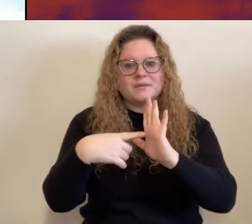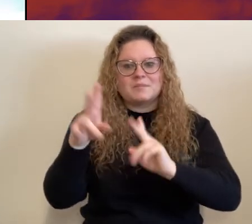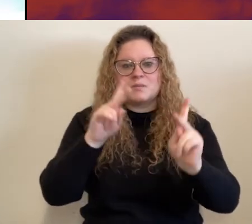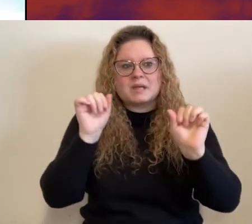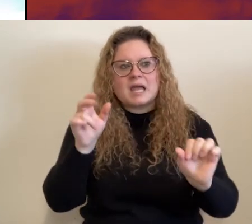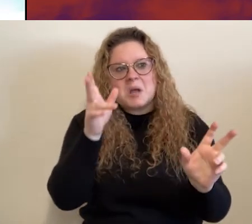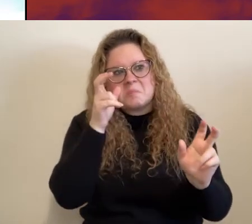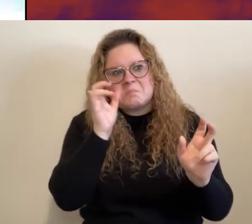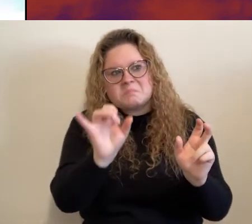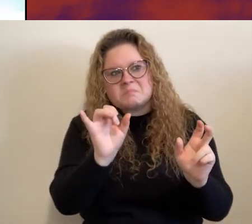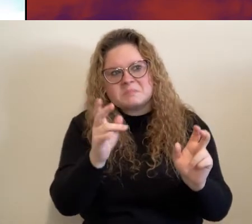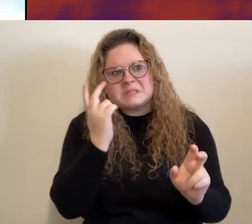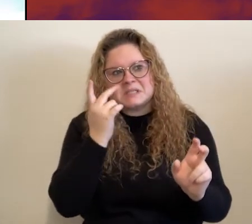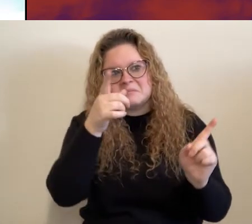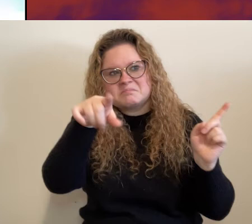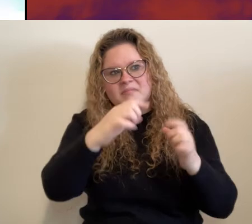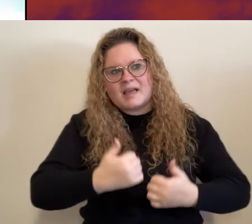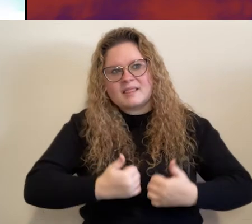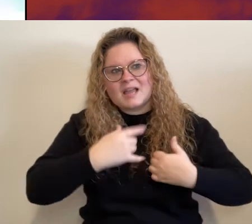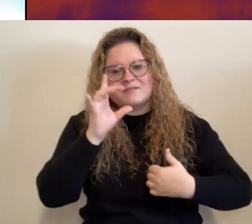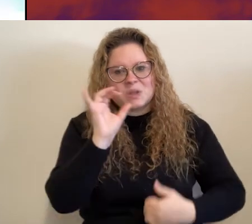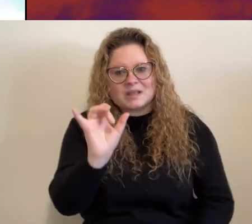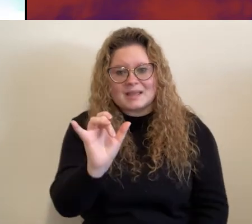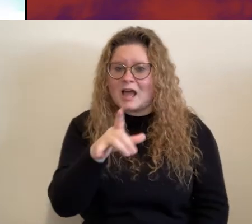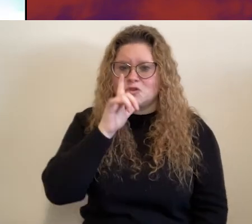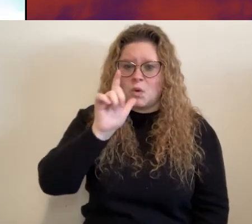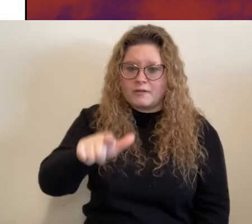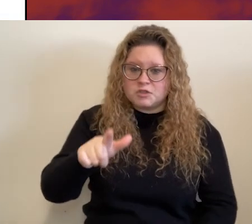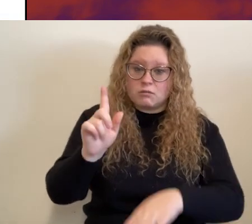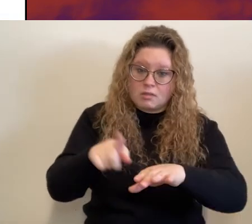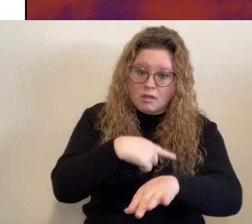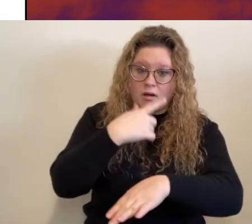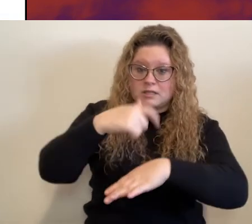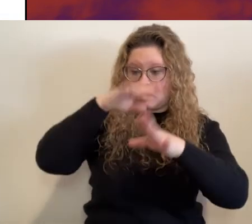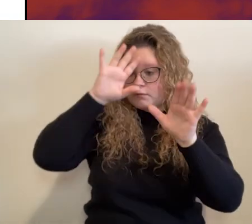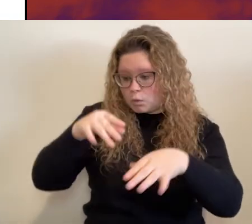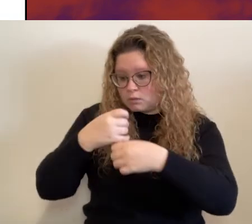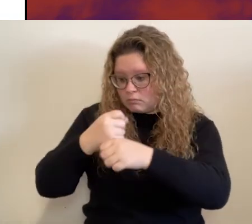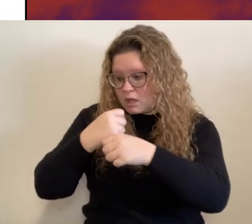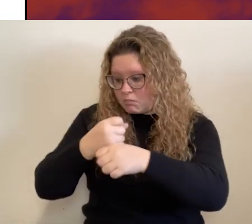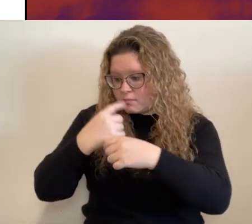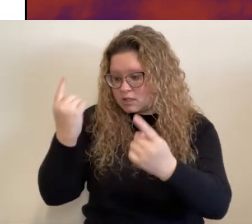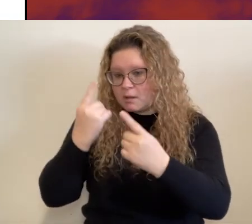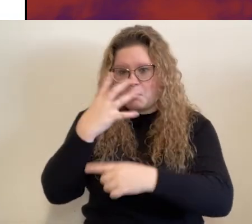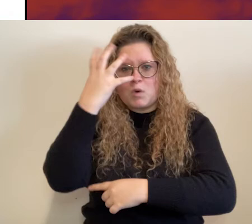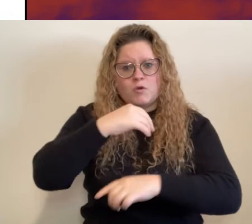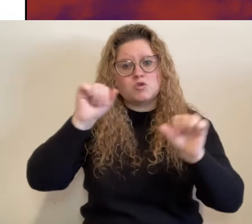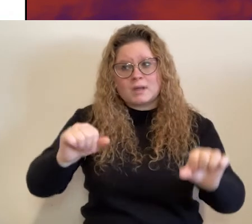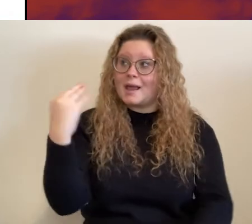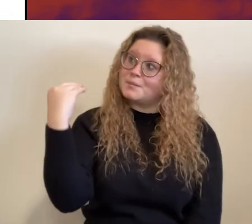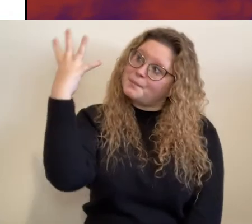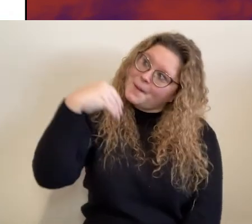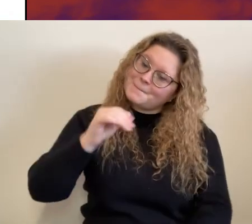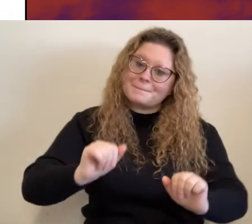content, and it doesn't have to take 70 years to make it. So here's some reels and me